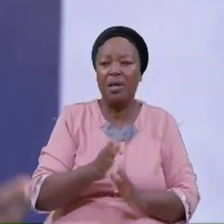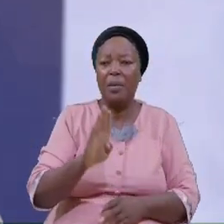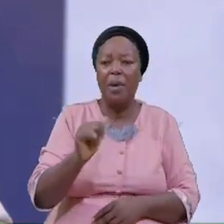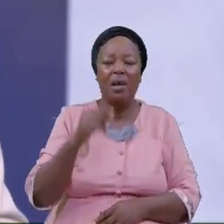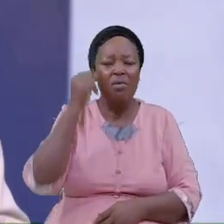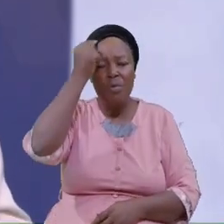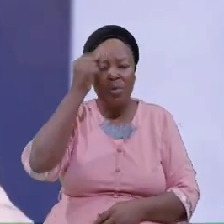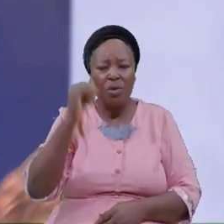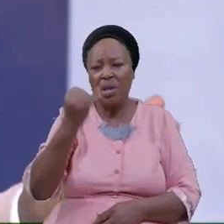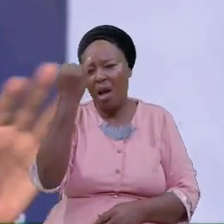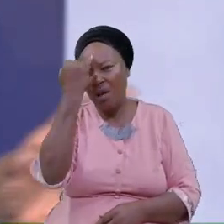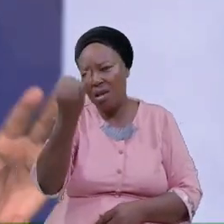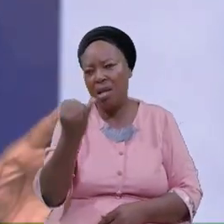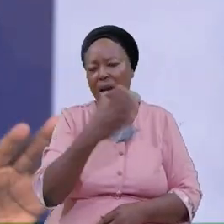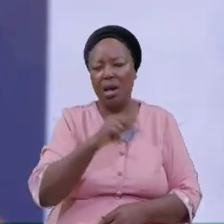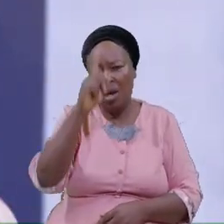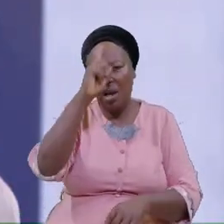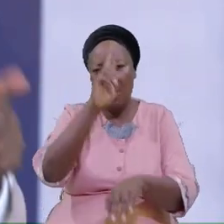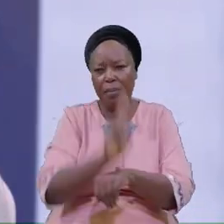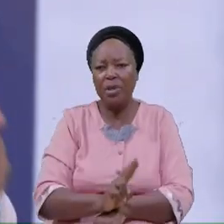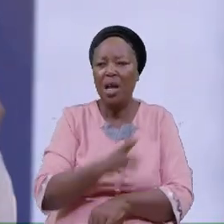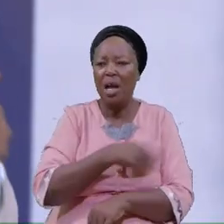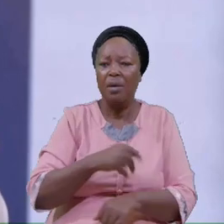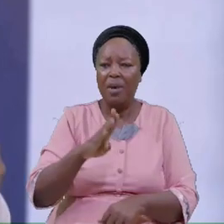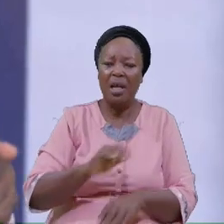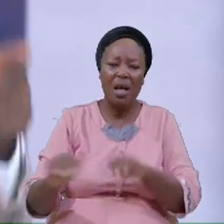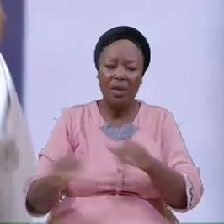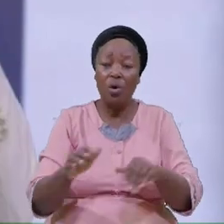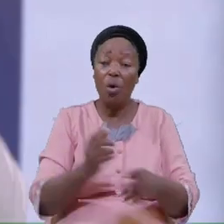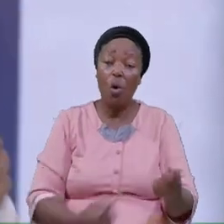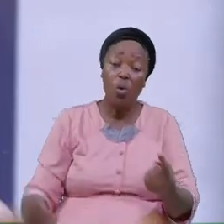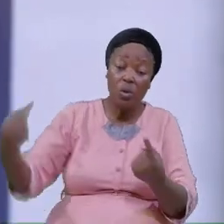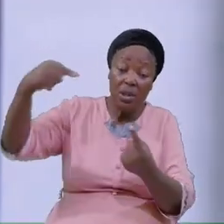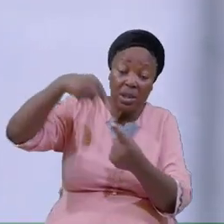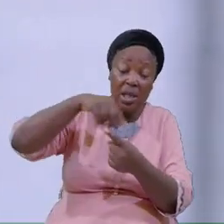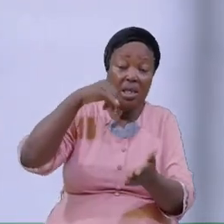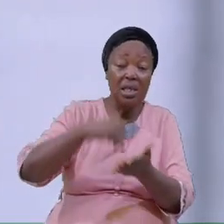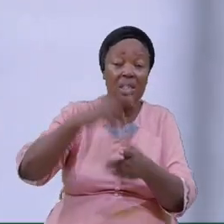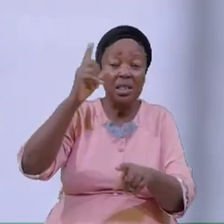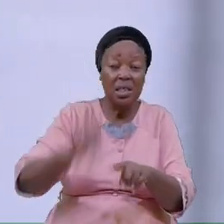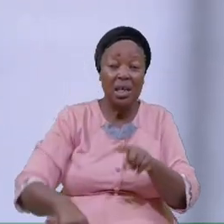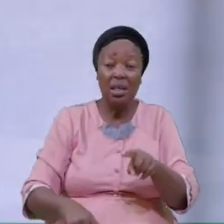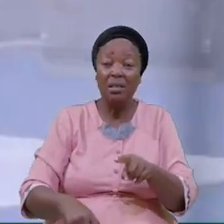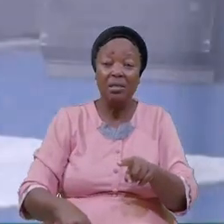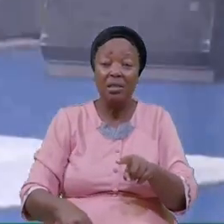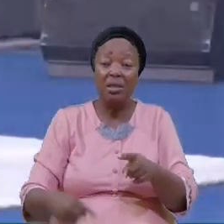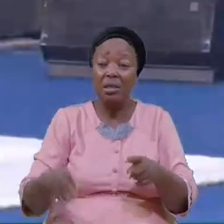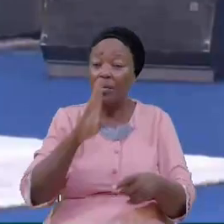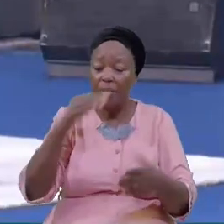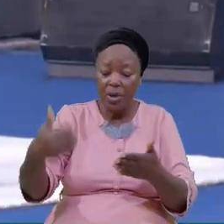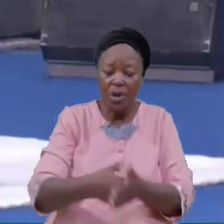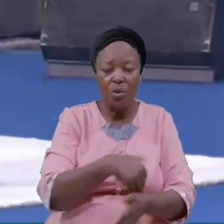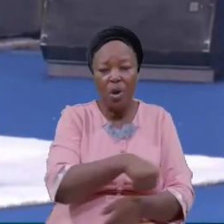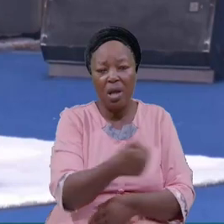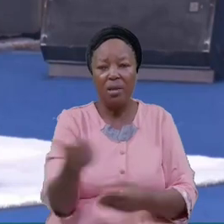habit, by action until it cannot be new anymore. Ce cœur ancien là